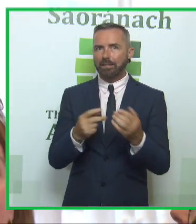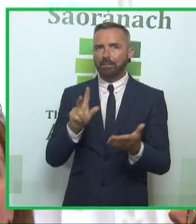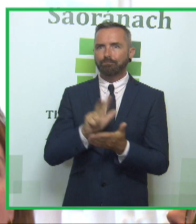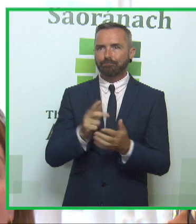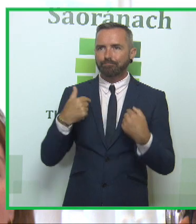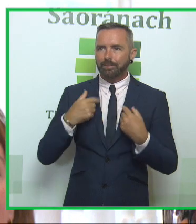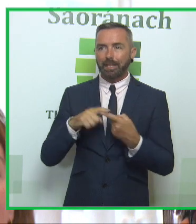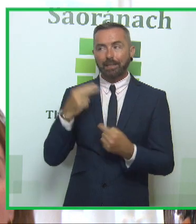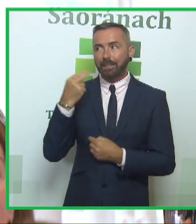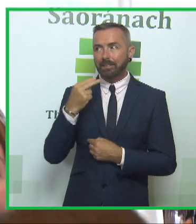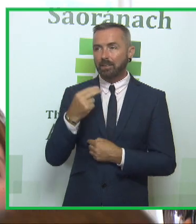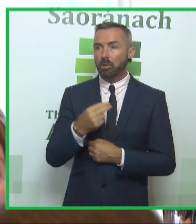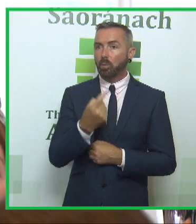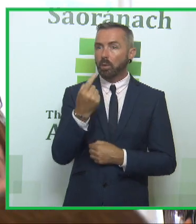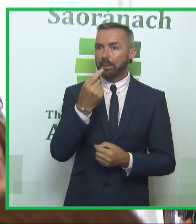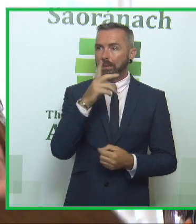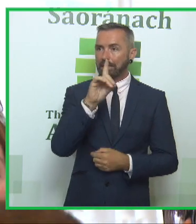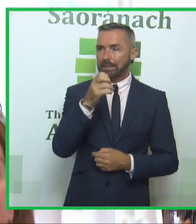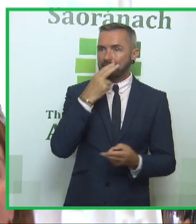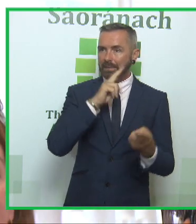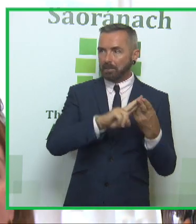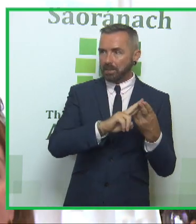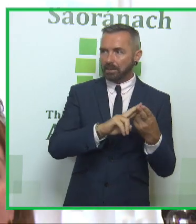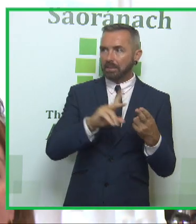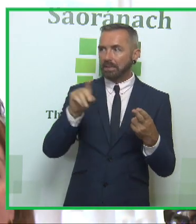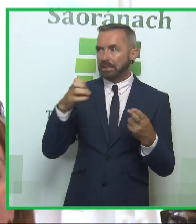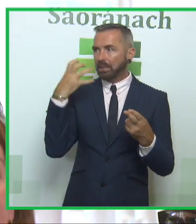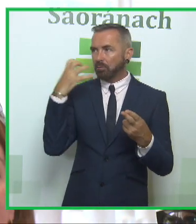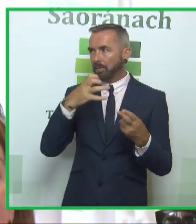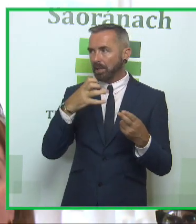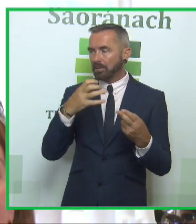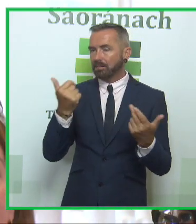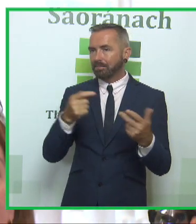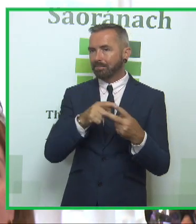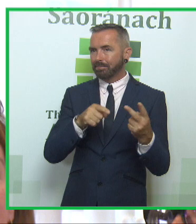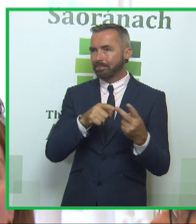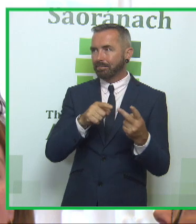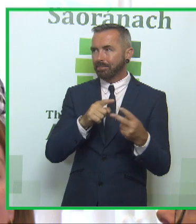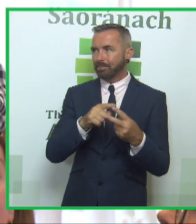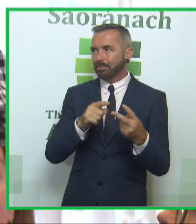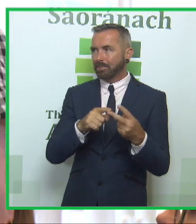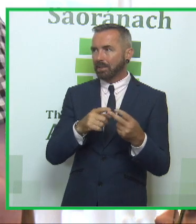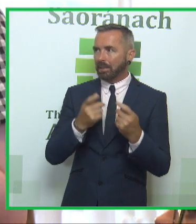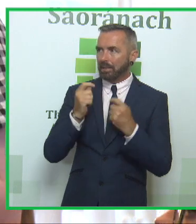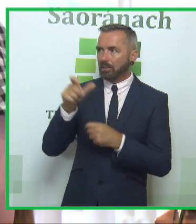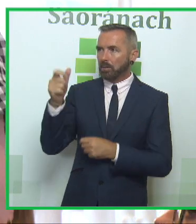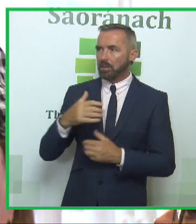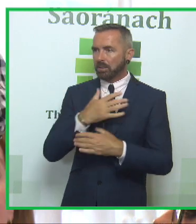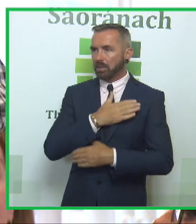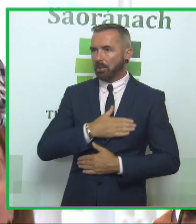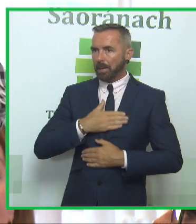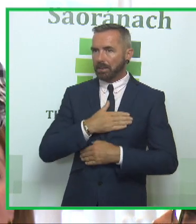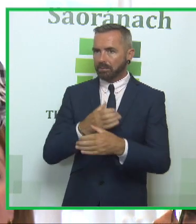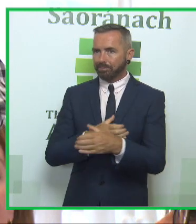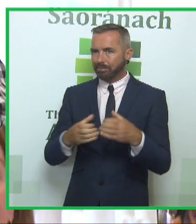to destigmatise the topic and to decriminalise the person, give them the compassion and dignity that they deserve,